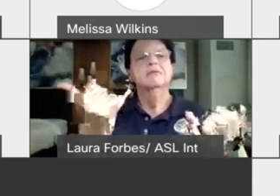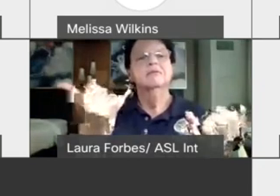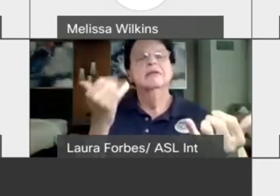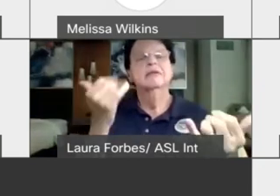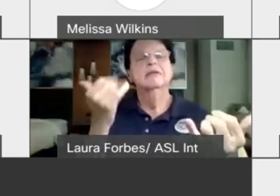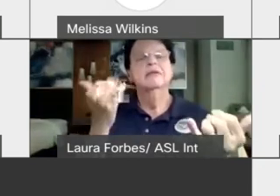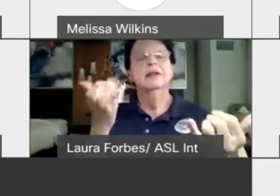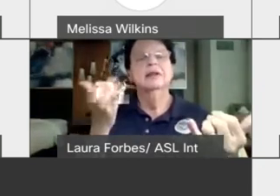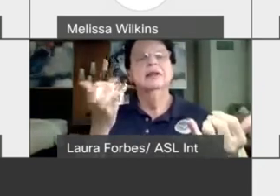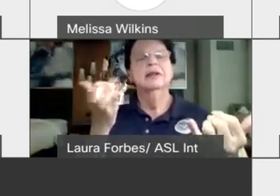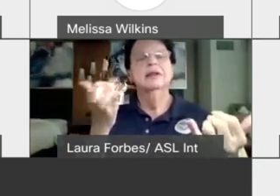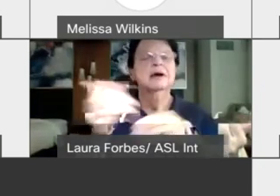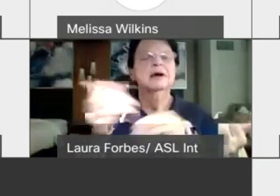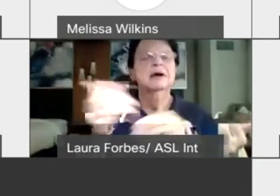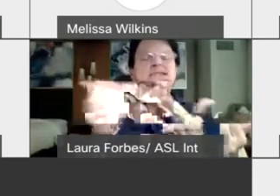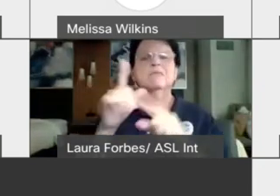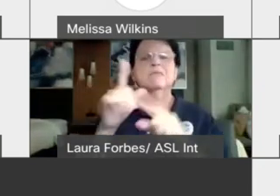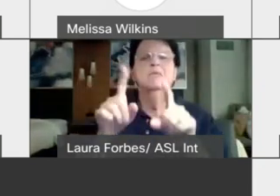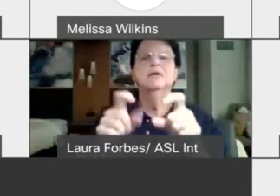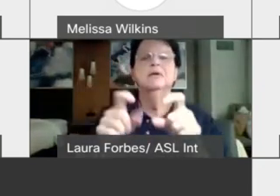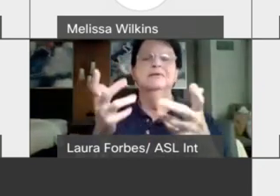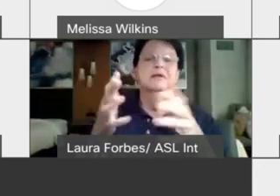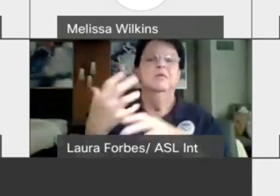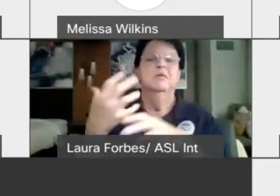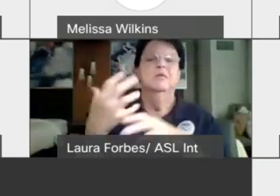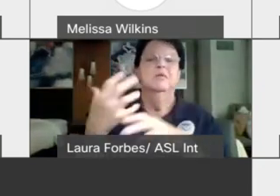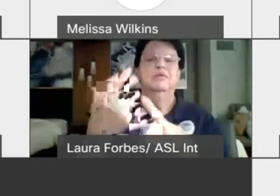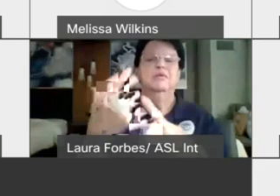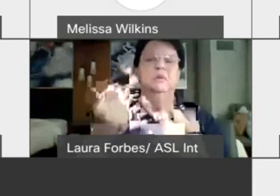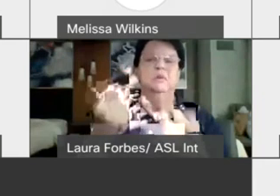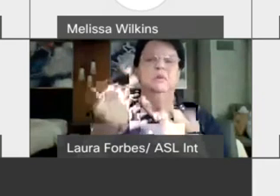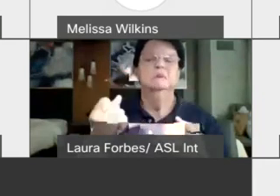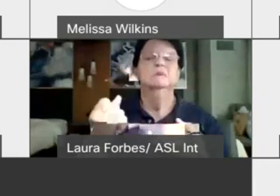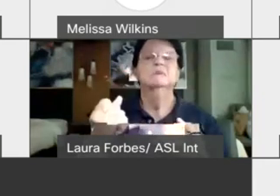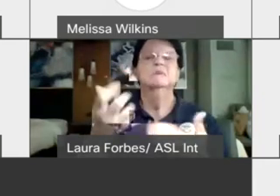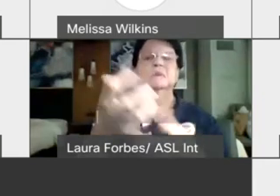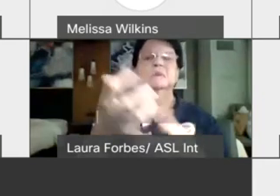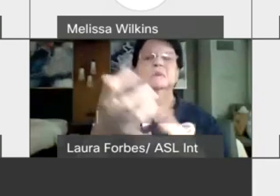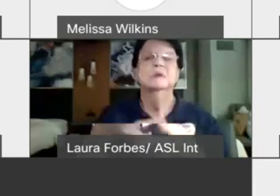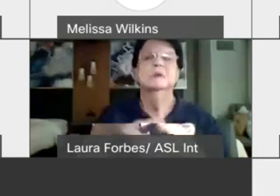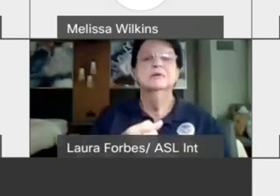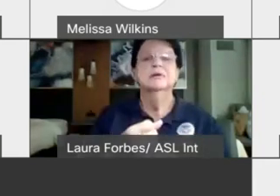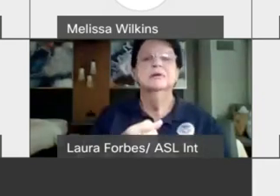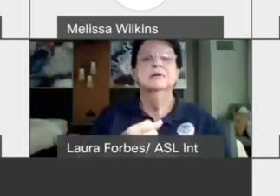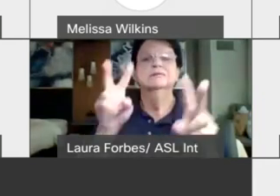go over some of the questions that we have received, and we're going to ask our subject matter